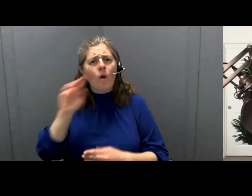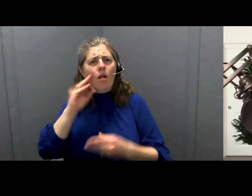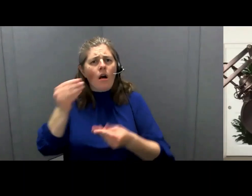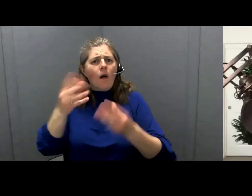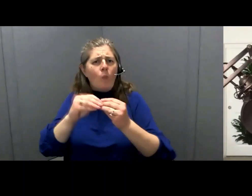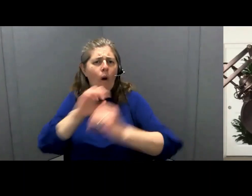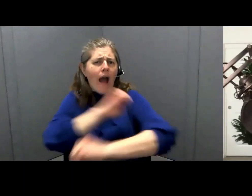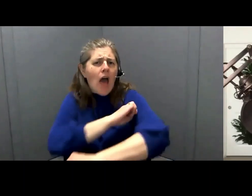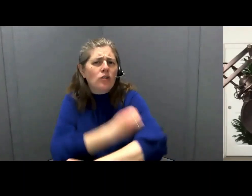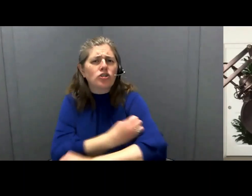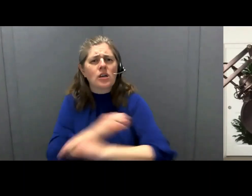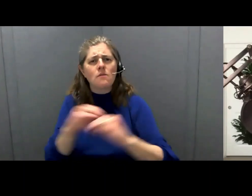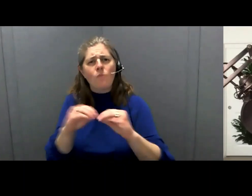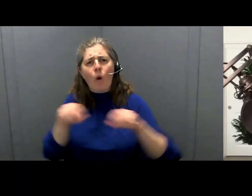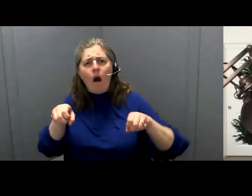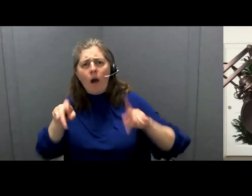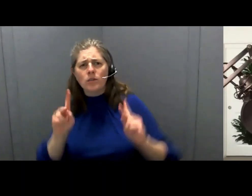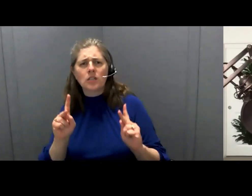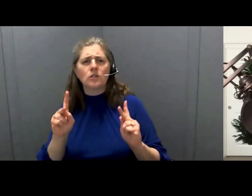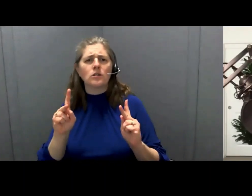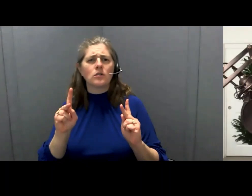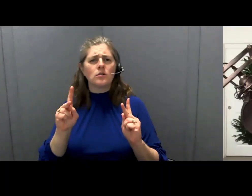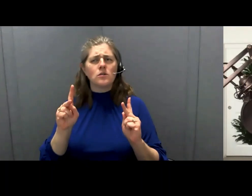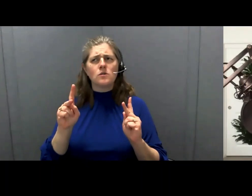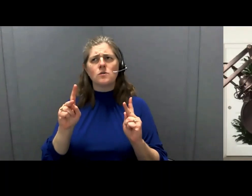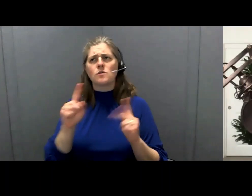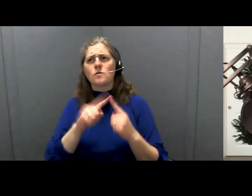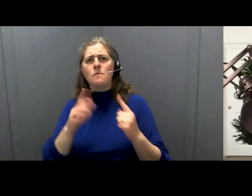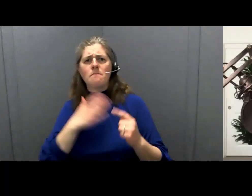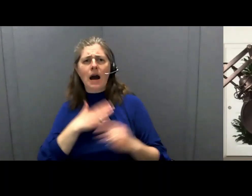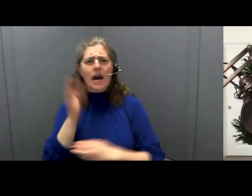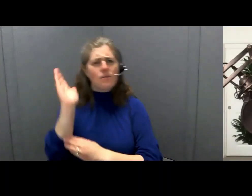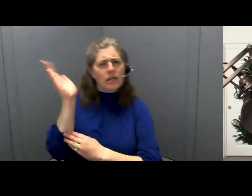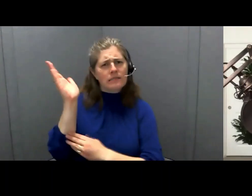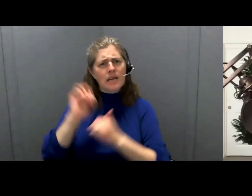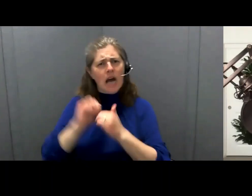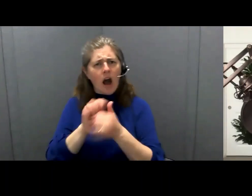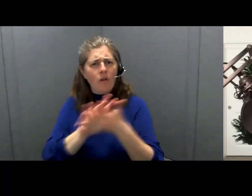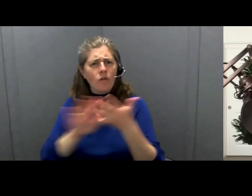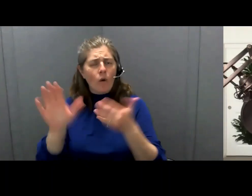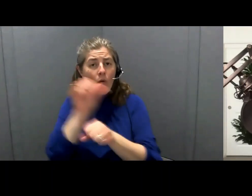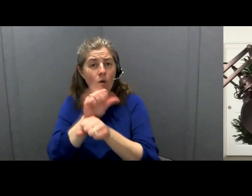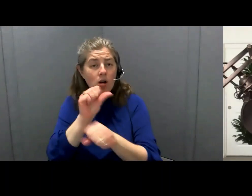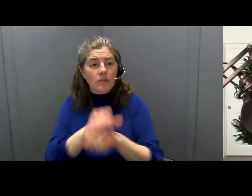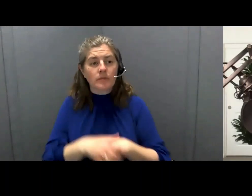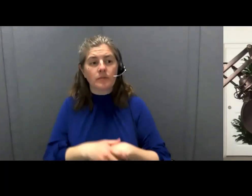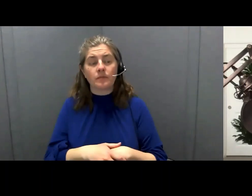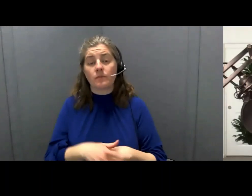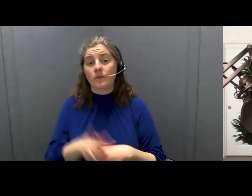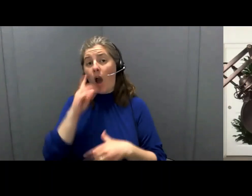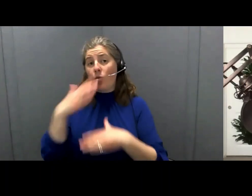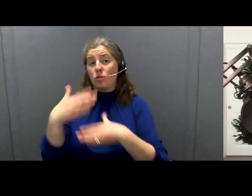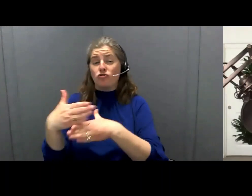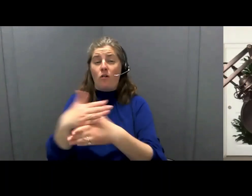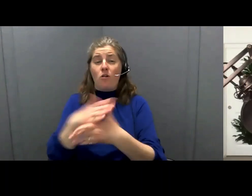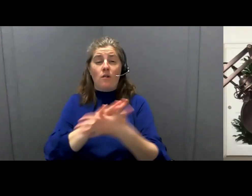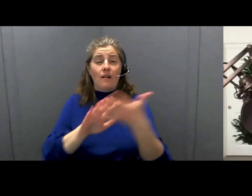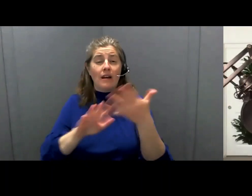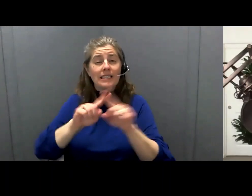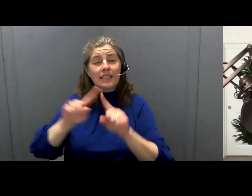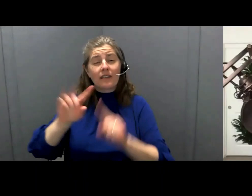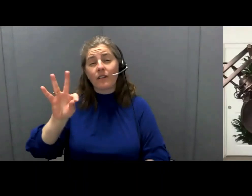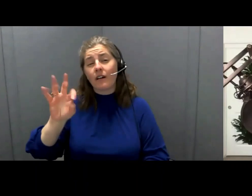more opportunity to your the presentation of your work. I'm going to show you a lot of features from the